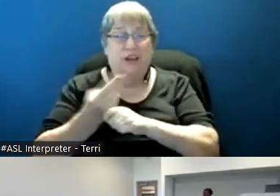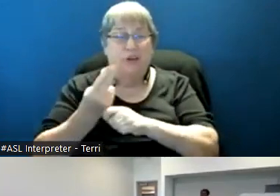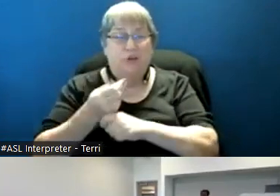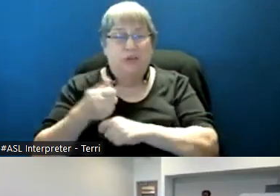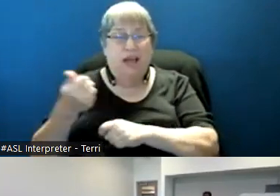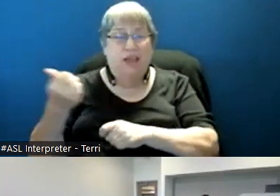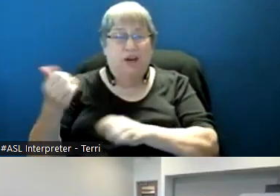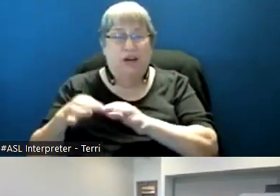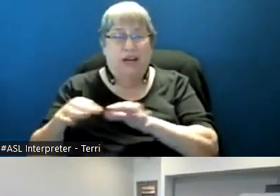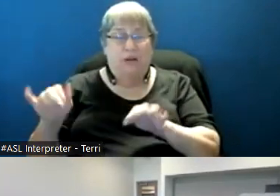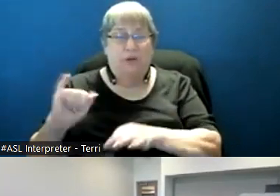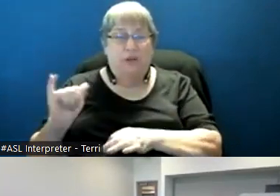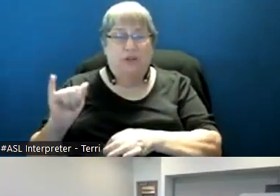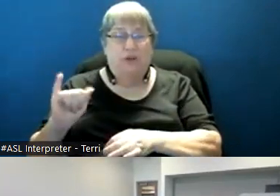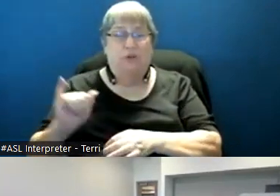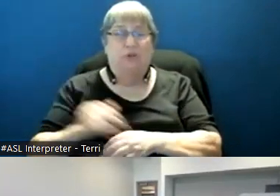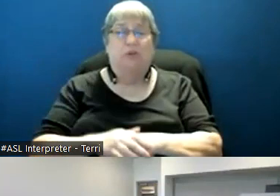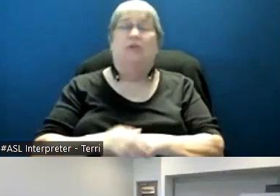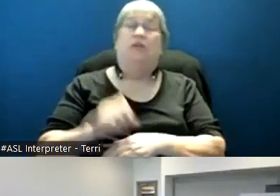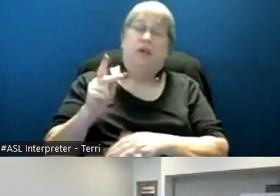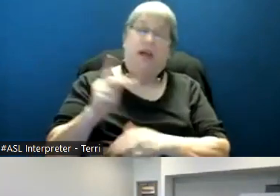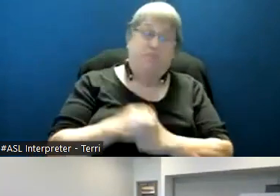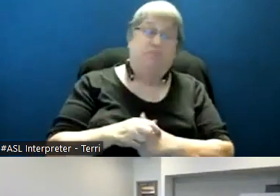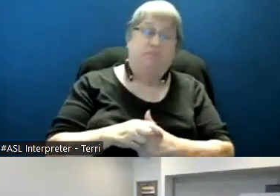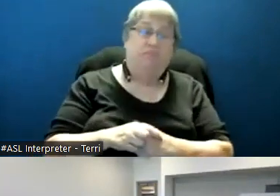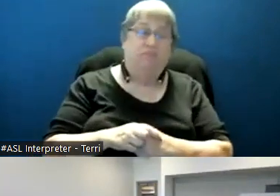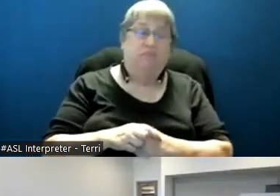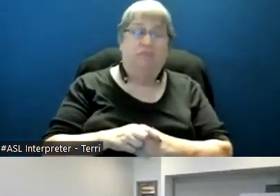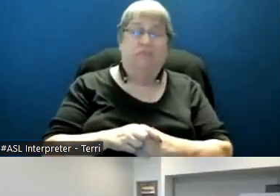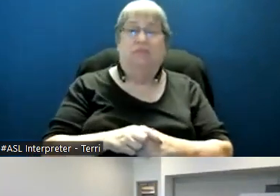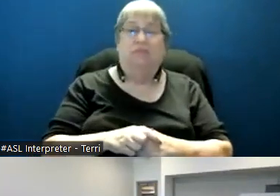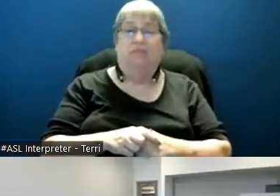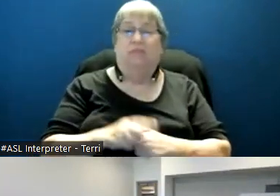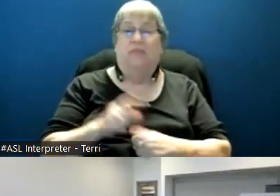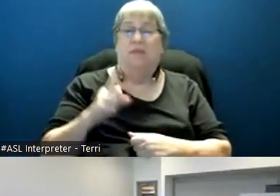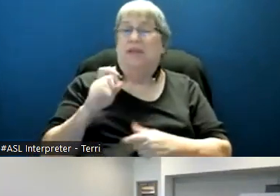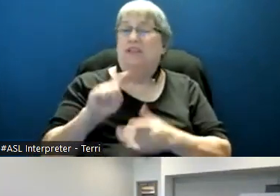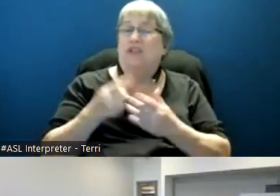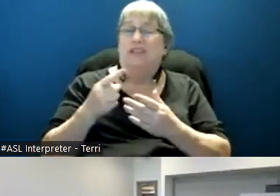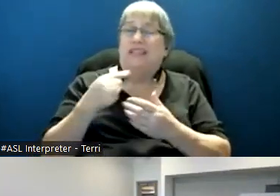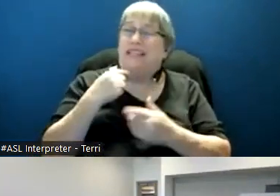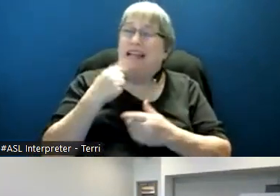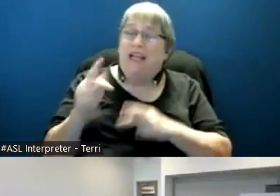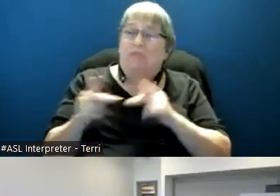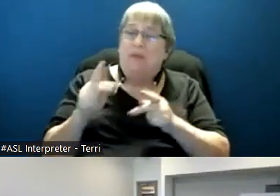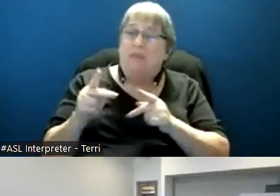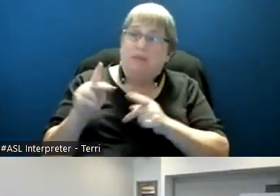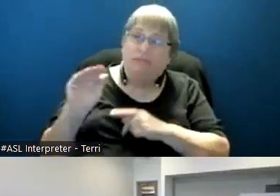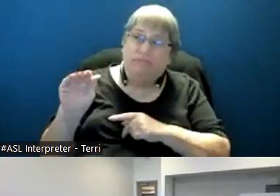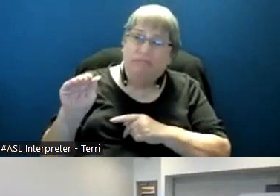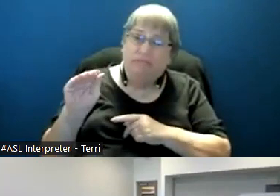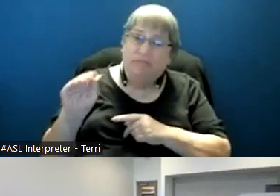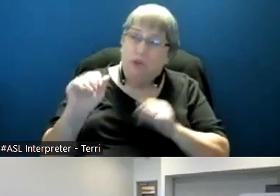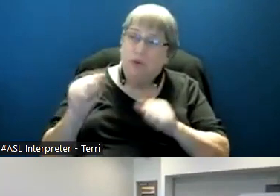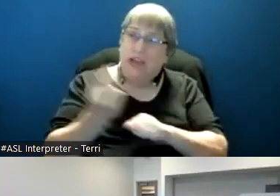can. So that will read aloud. Okay. Yeah, and I think just that simple education to redirect members,